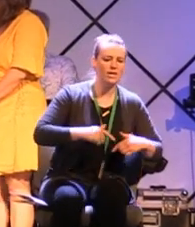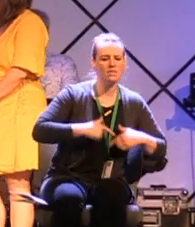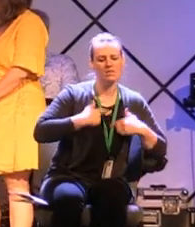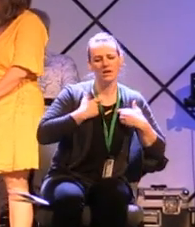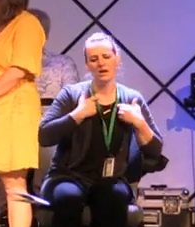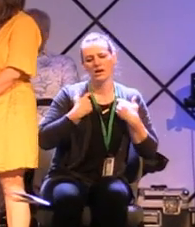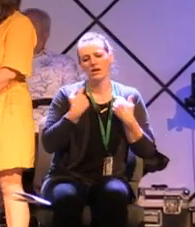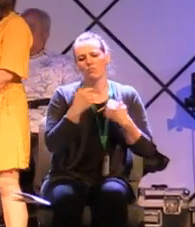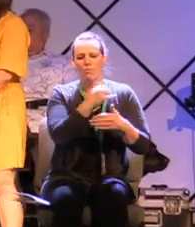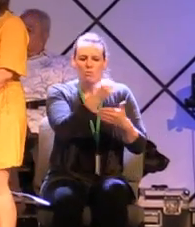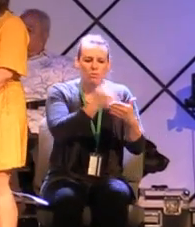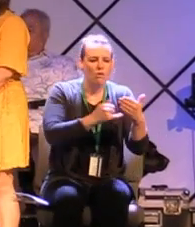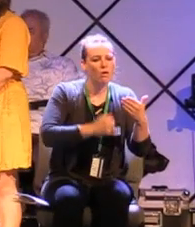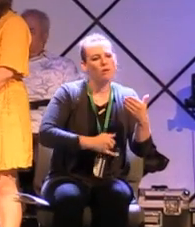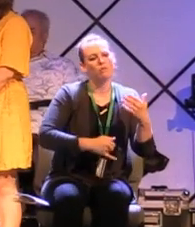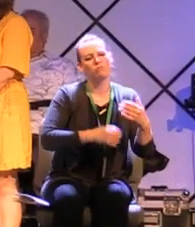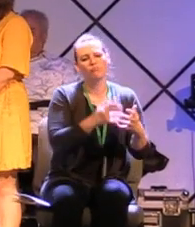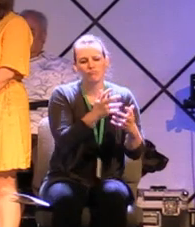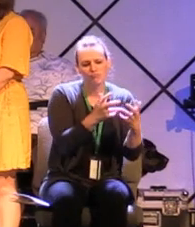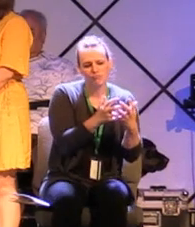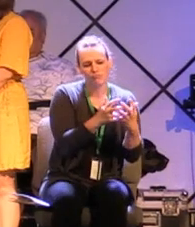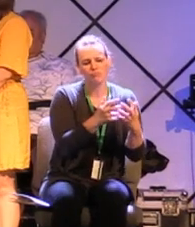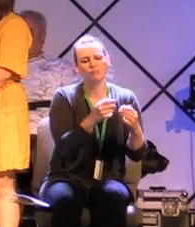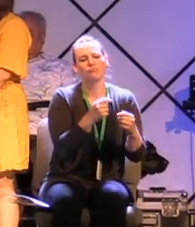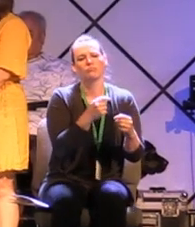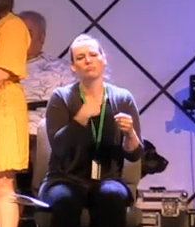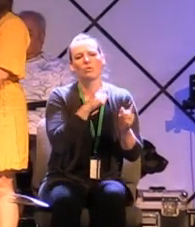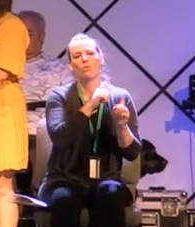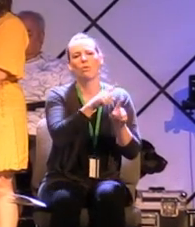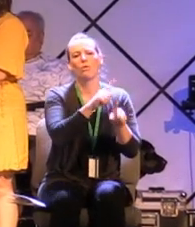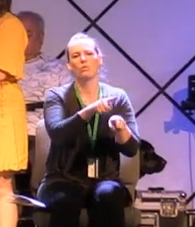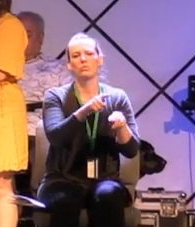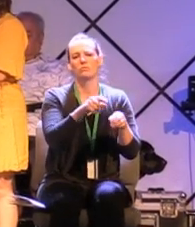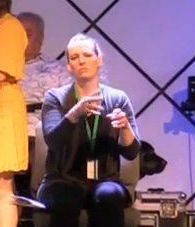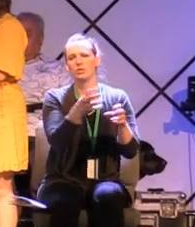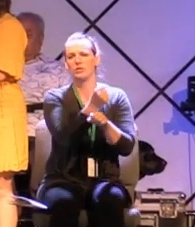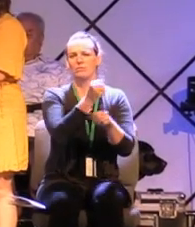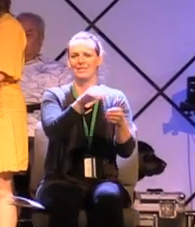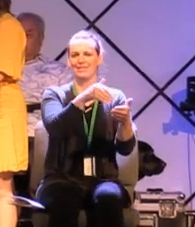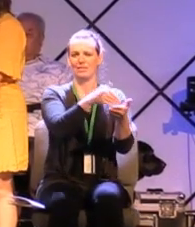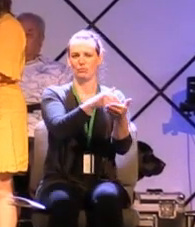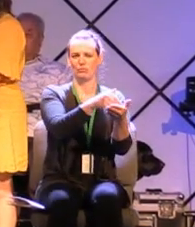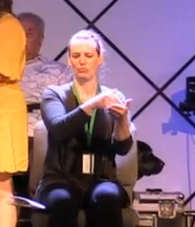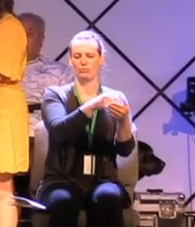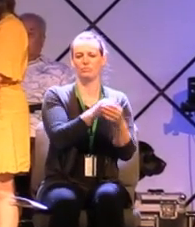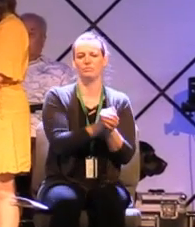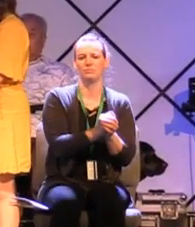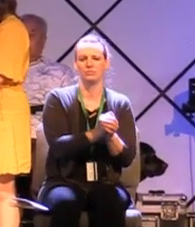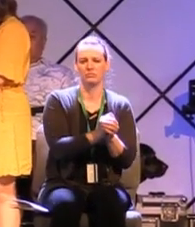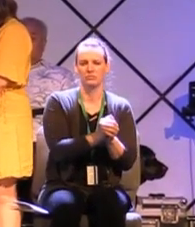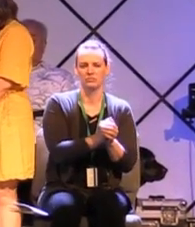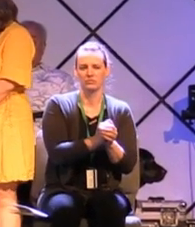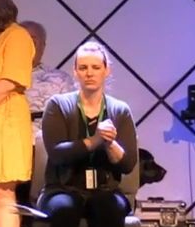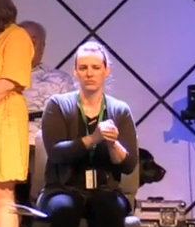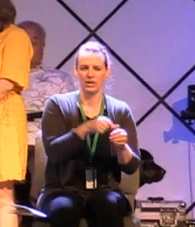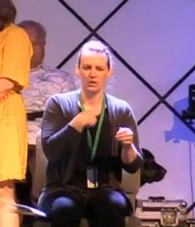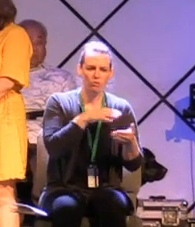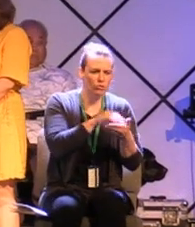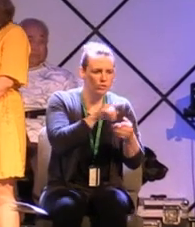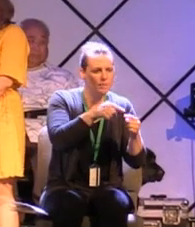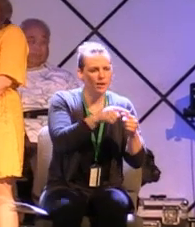crafts, jigsaw puzzles, and weekly outings to the MS Achievement Center in Sacramento, where she heard about Canine Companions through a friend who has a facility